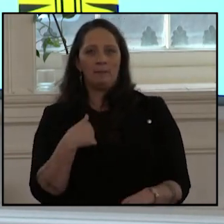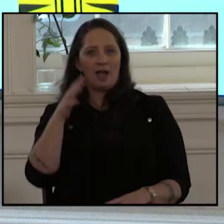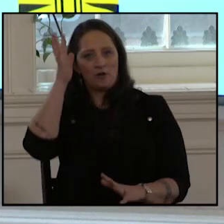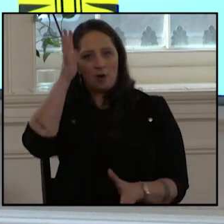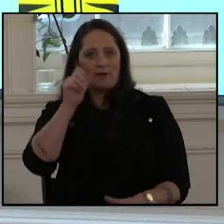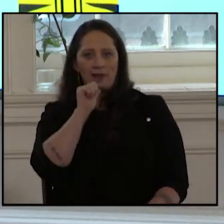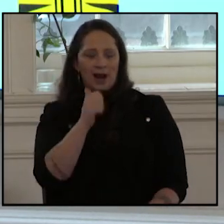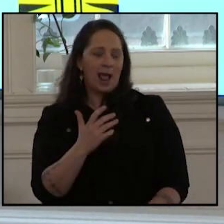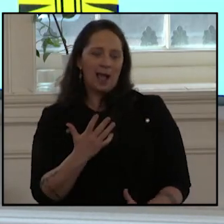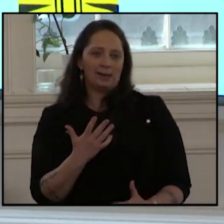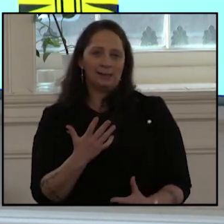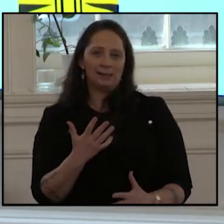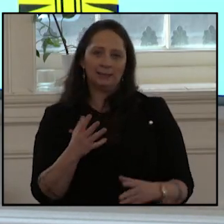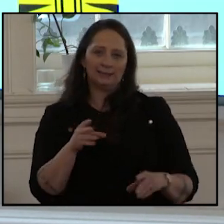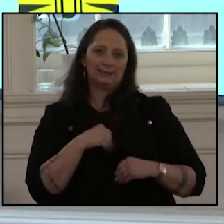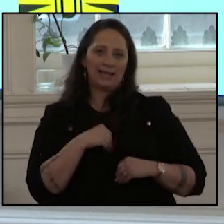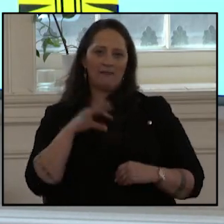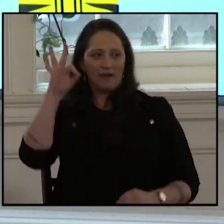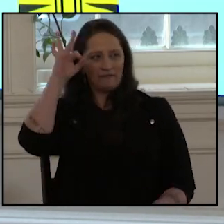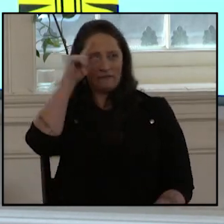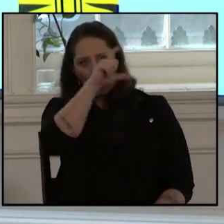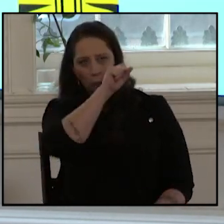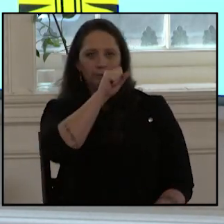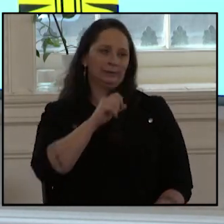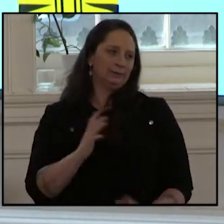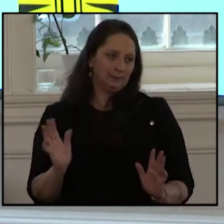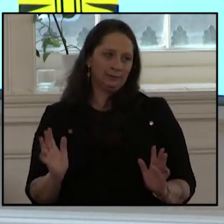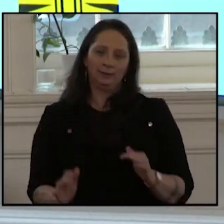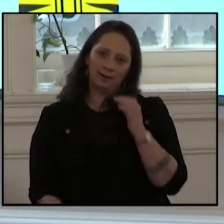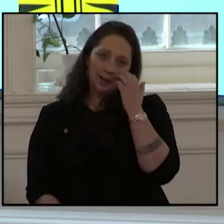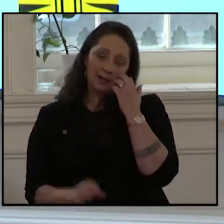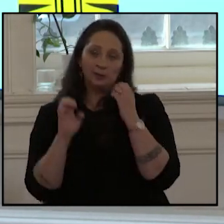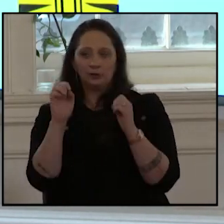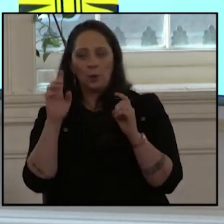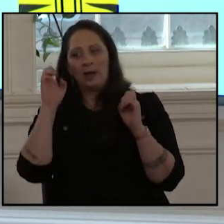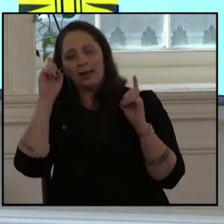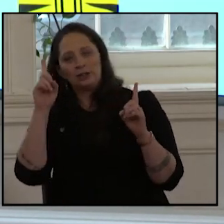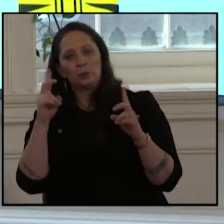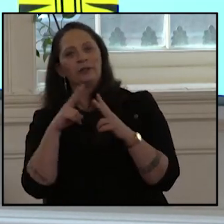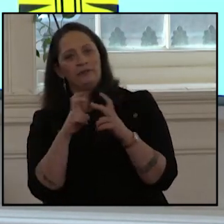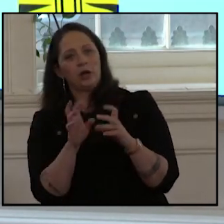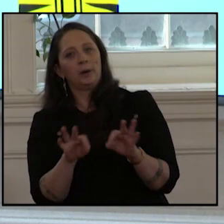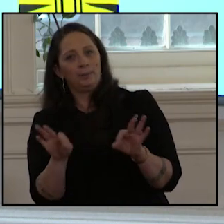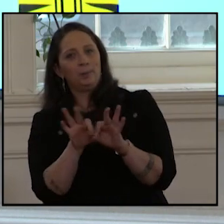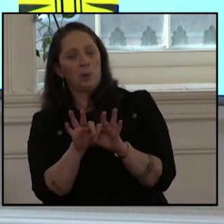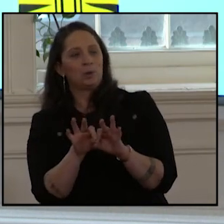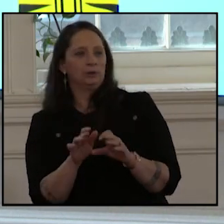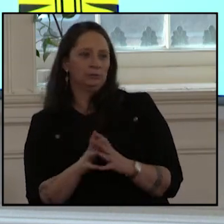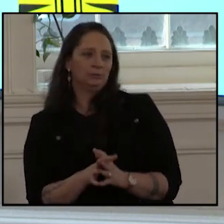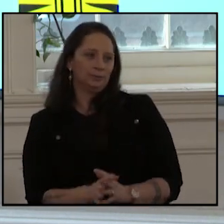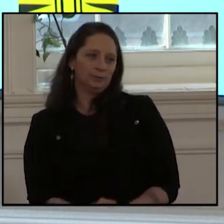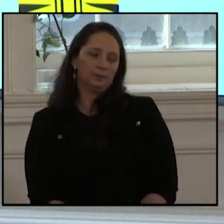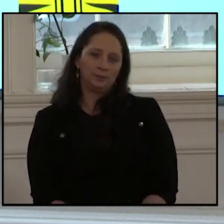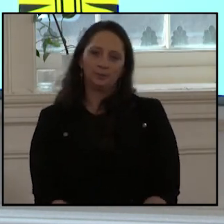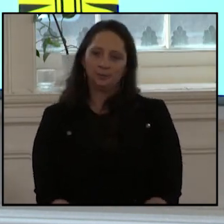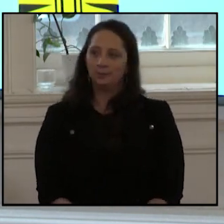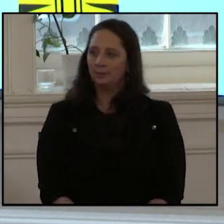all. And so, yeah, education was very important. Yeah,